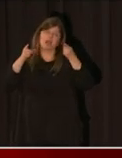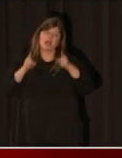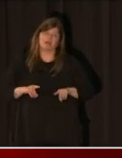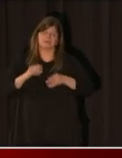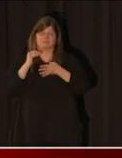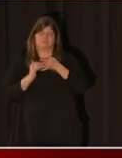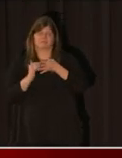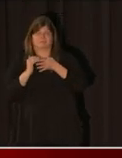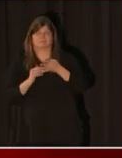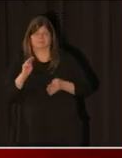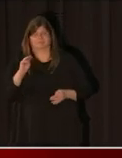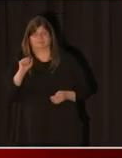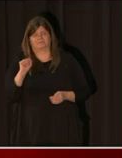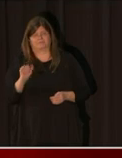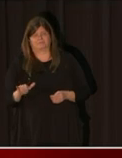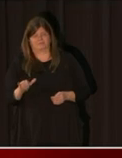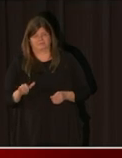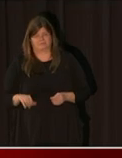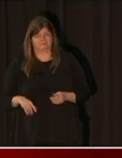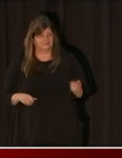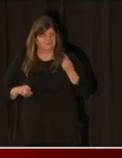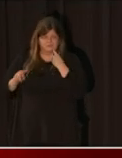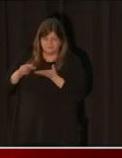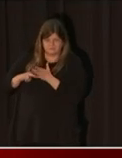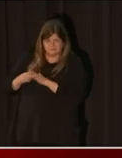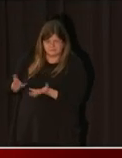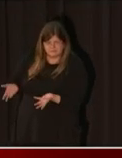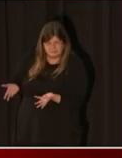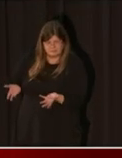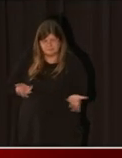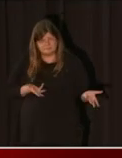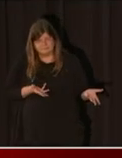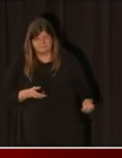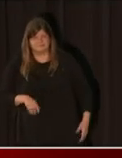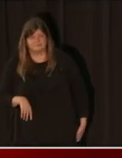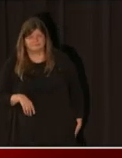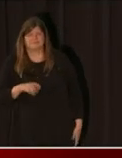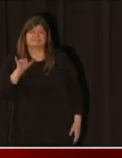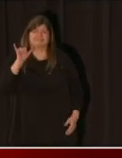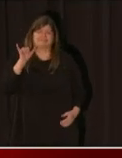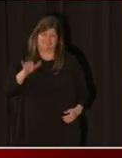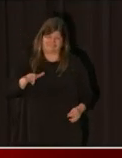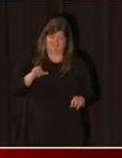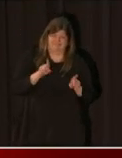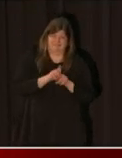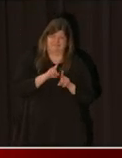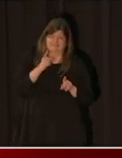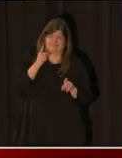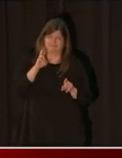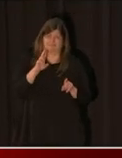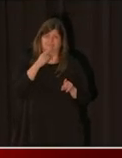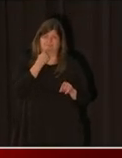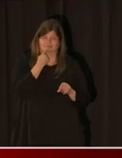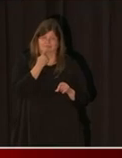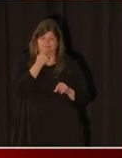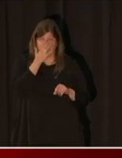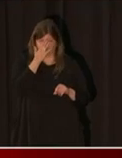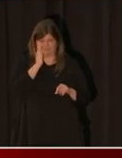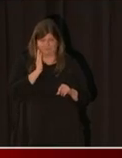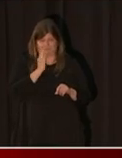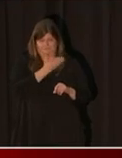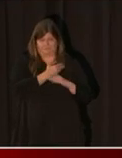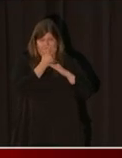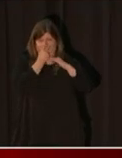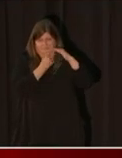to? That was in reference to seeing, as the doctor just mentioned, what our need for hospitalizations will be in